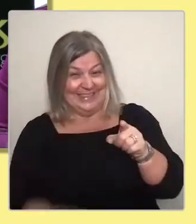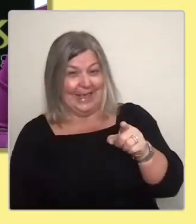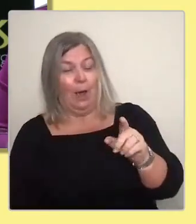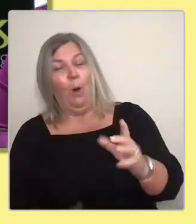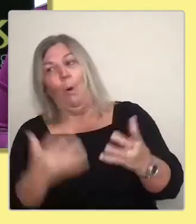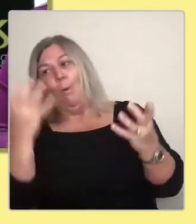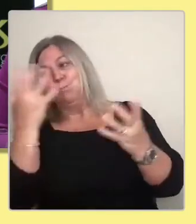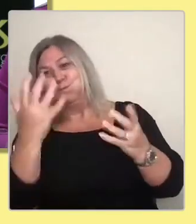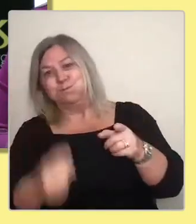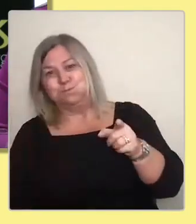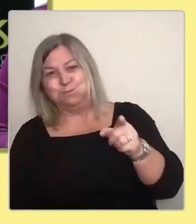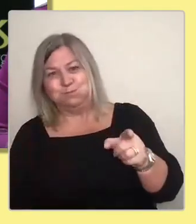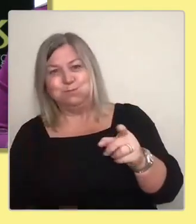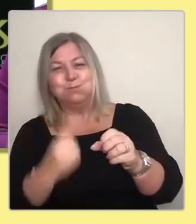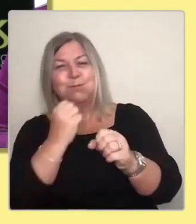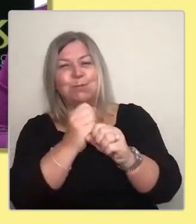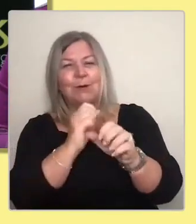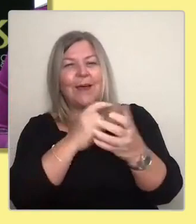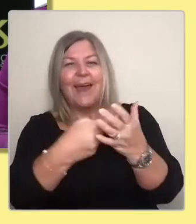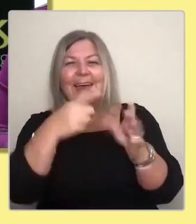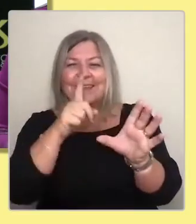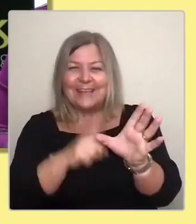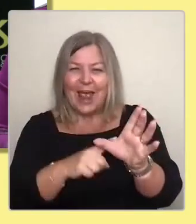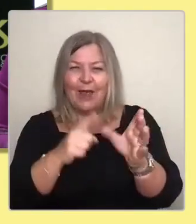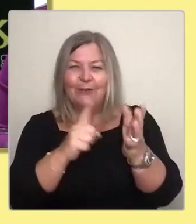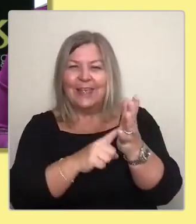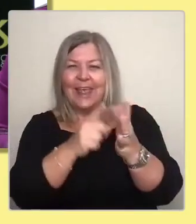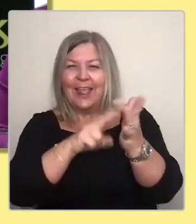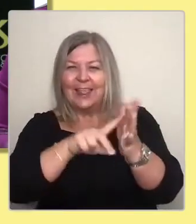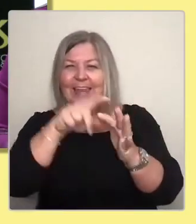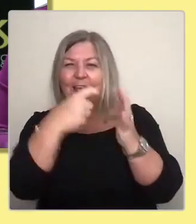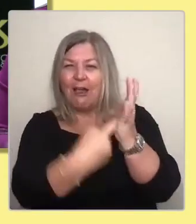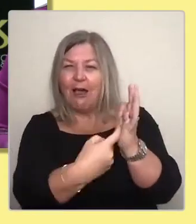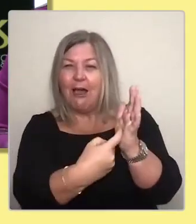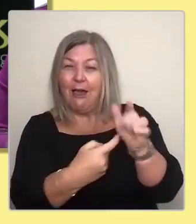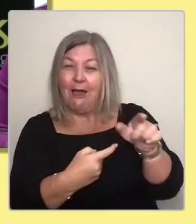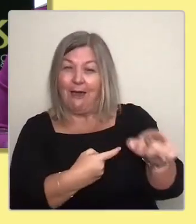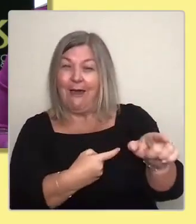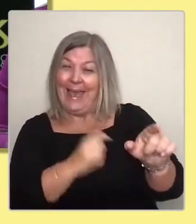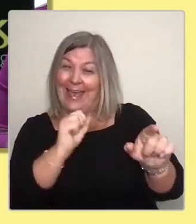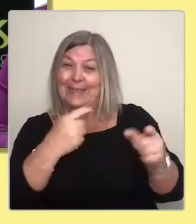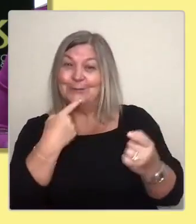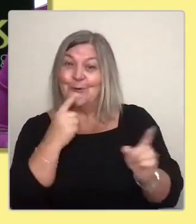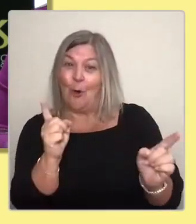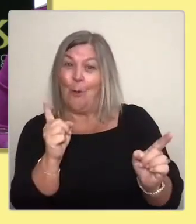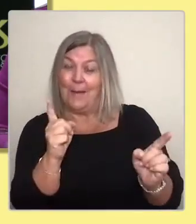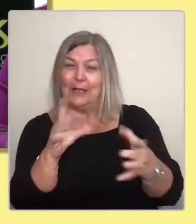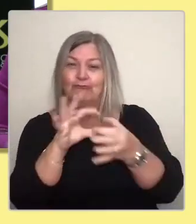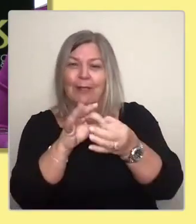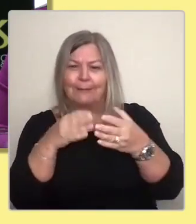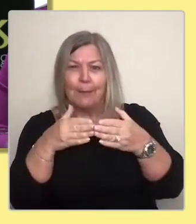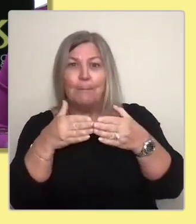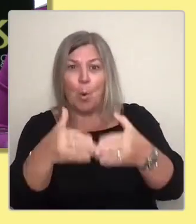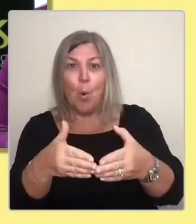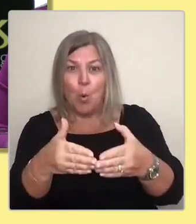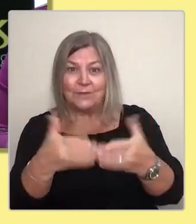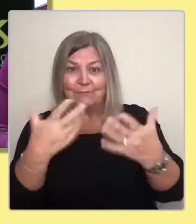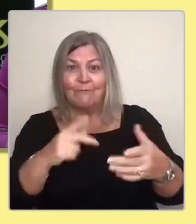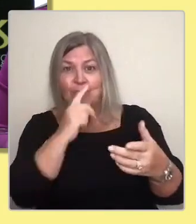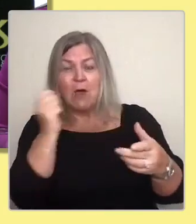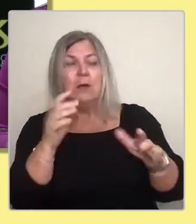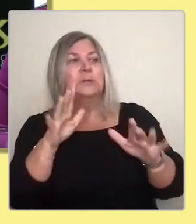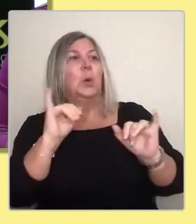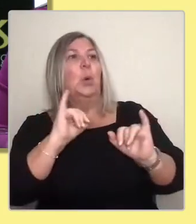Gary Lineker, as I said before, didn't just hit the back of the net with his refugee comments. He scored a blooming hat-trick, right? He was absolutely right. And of